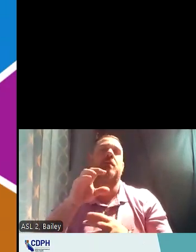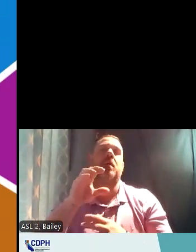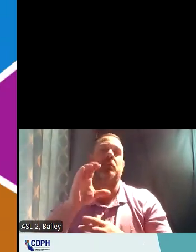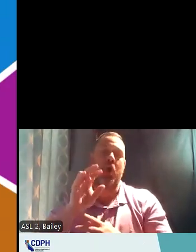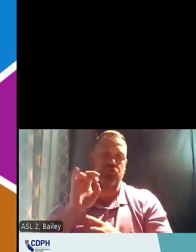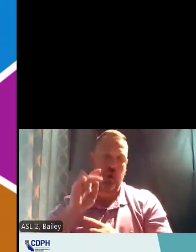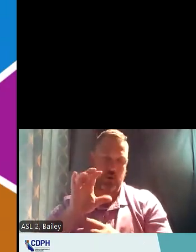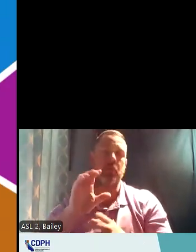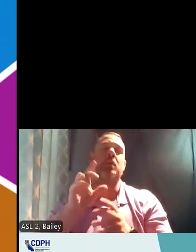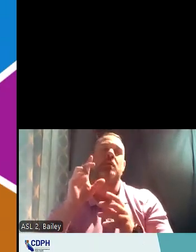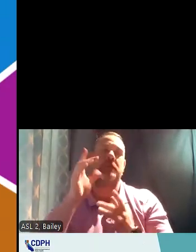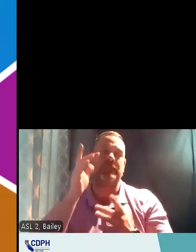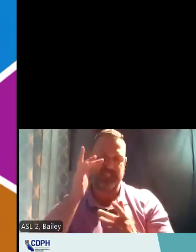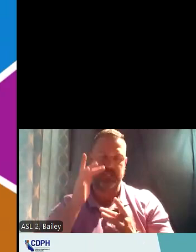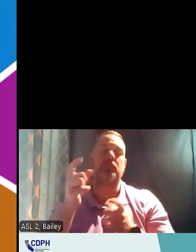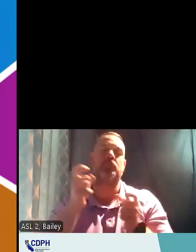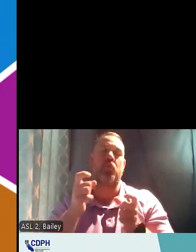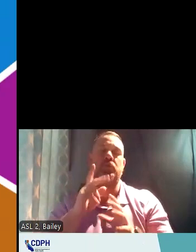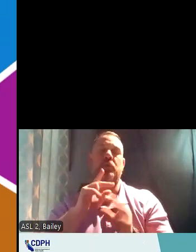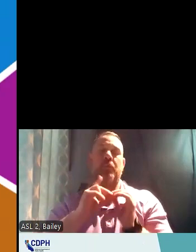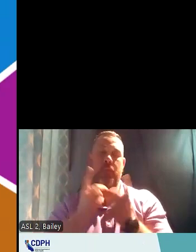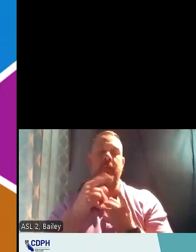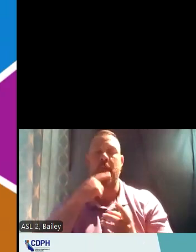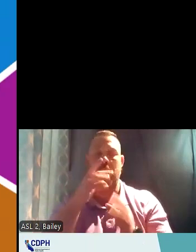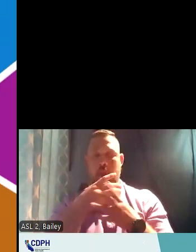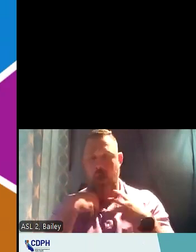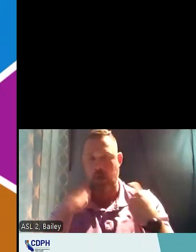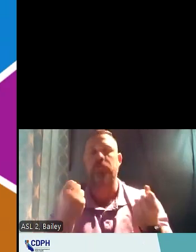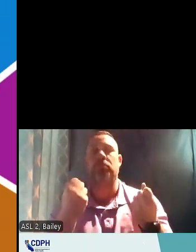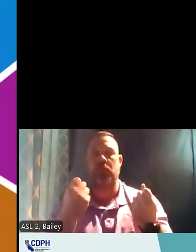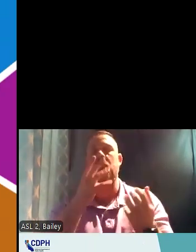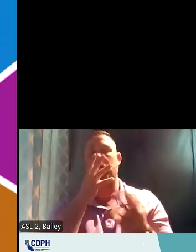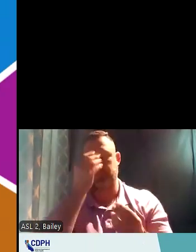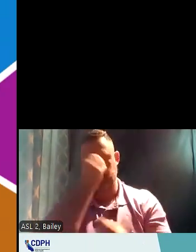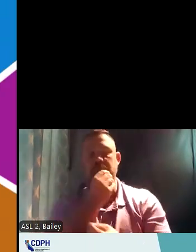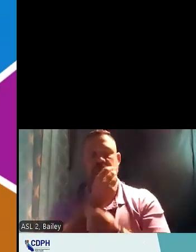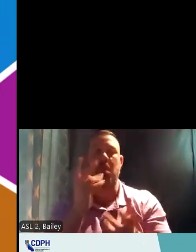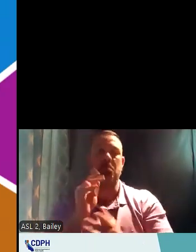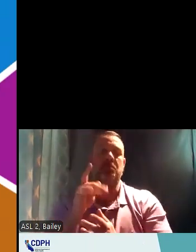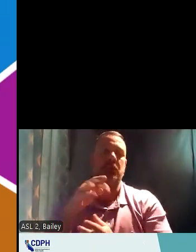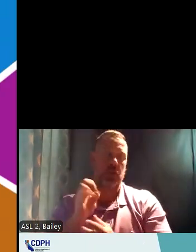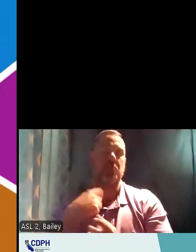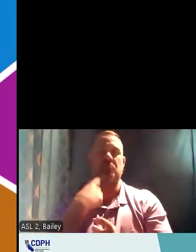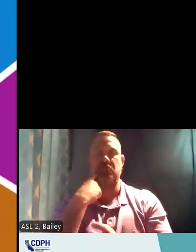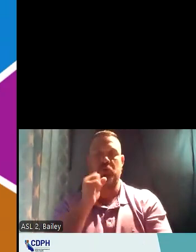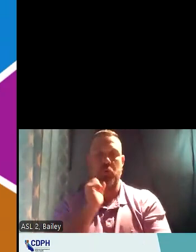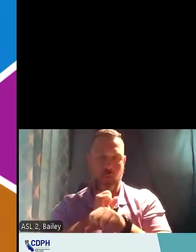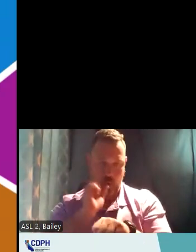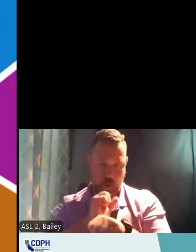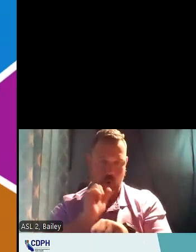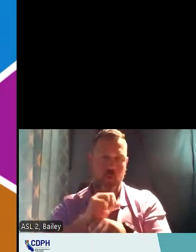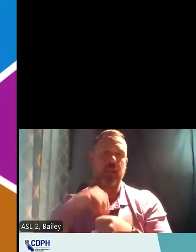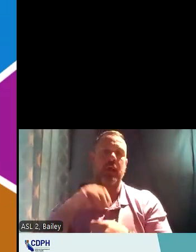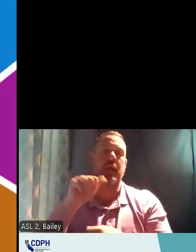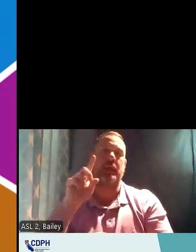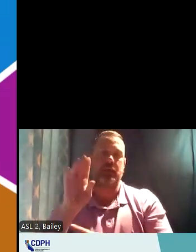the California Department of Public Health. I will be providing some updates on our most recent work within